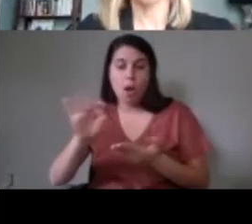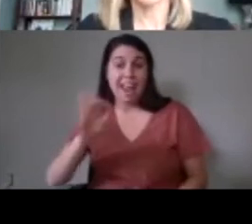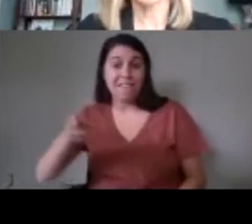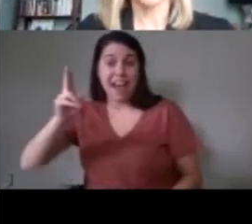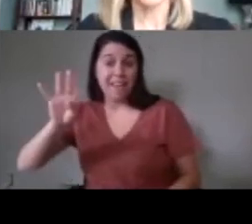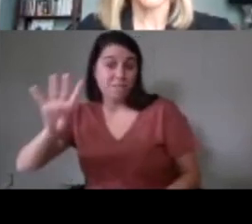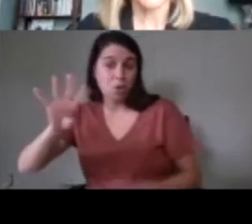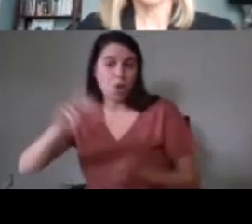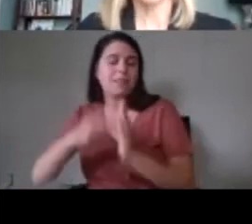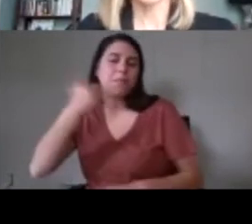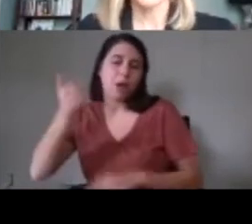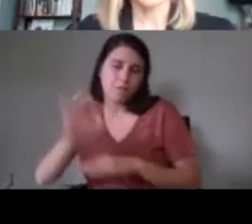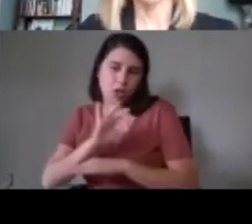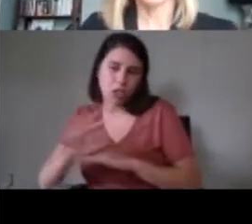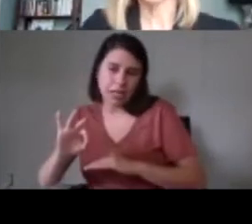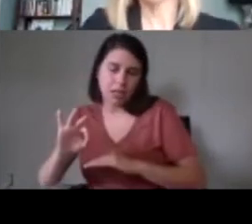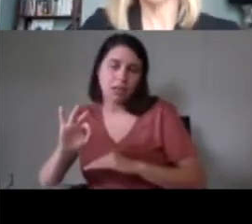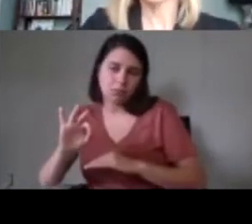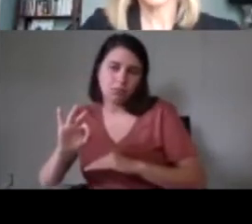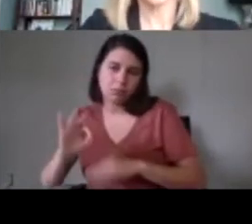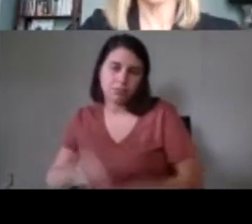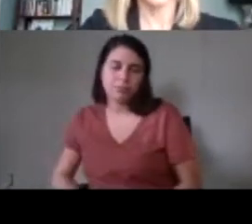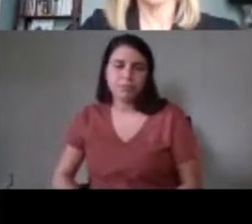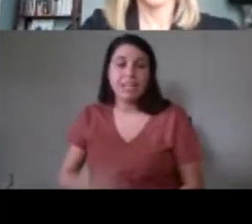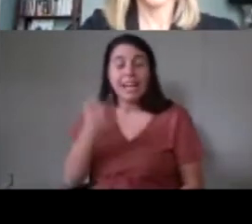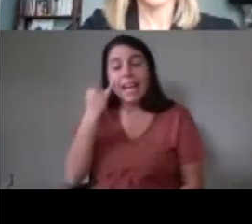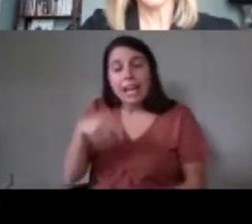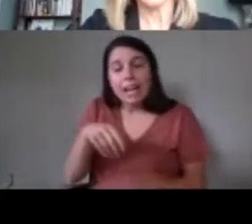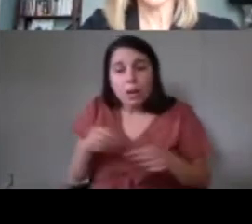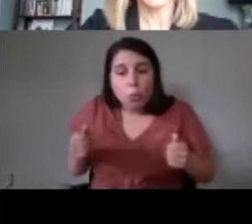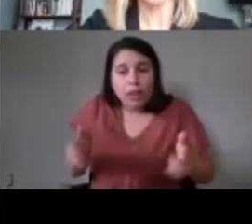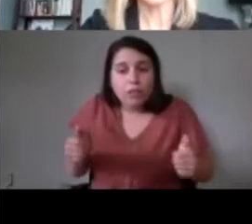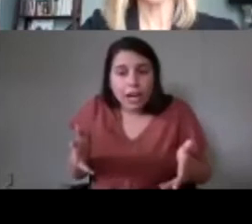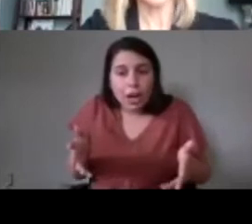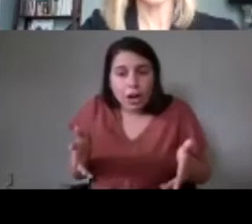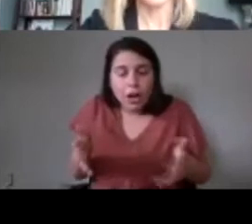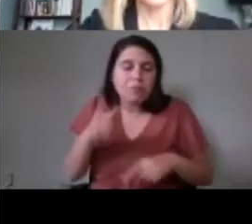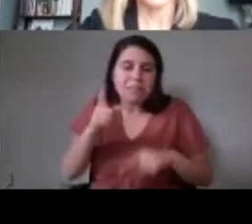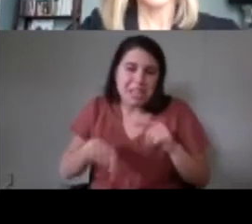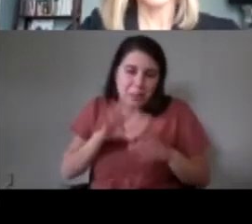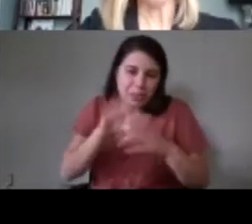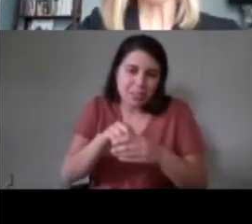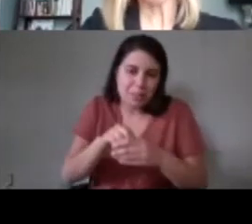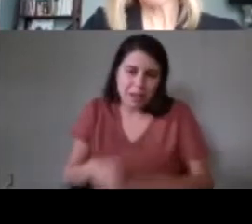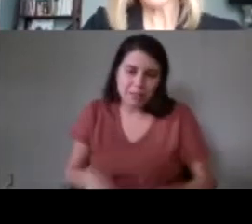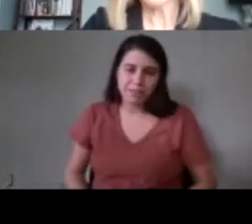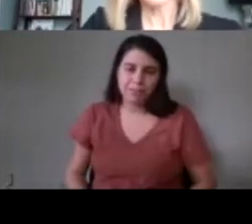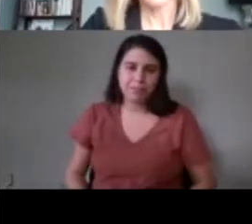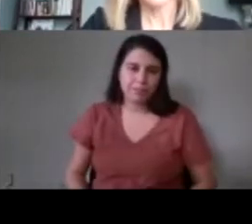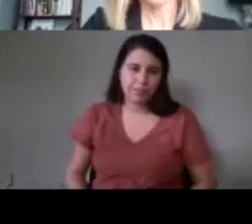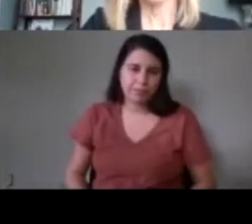better function. Those who were confined to a wheelchair could not participate.